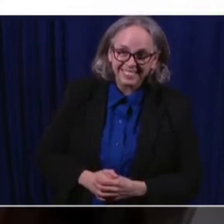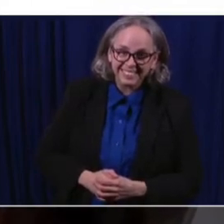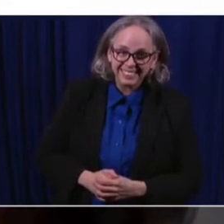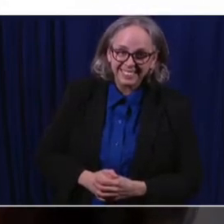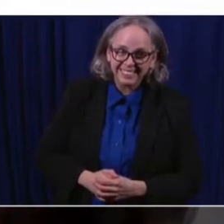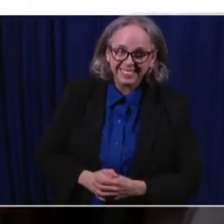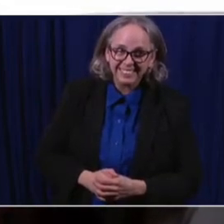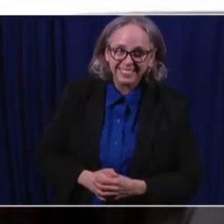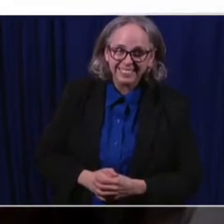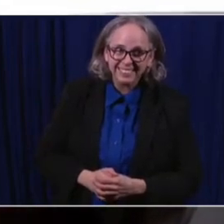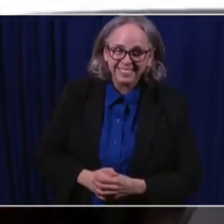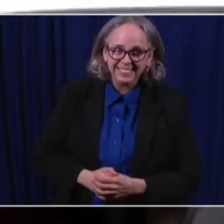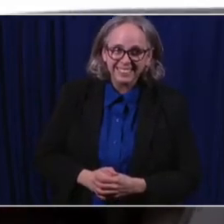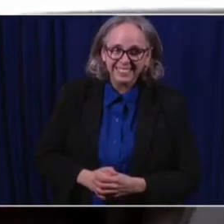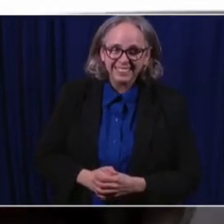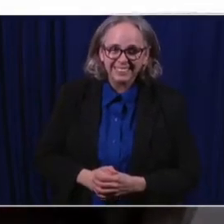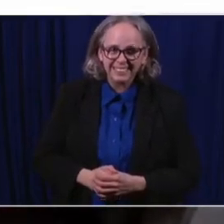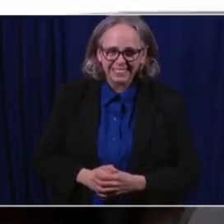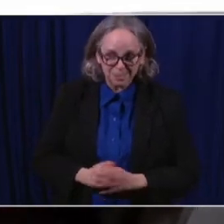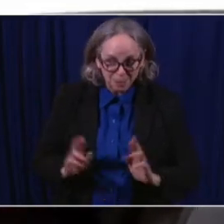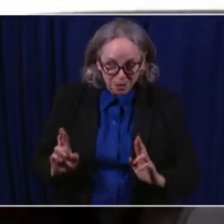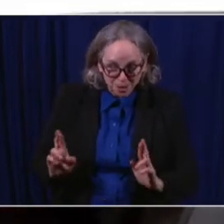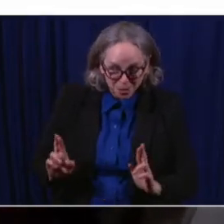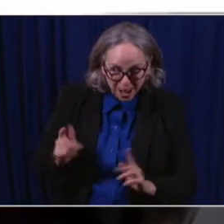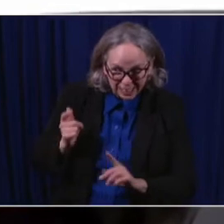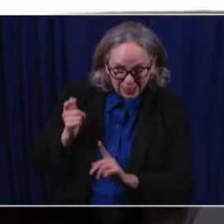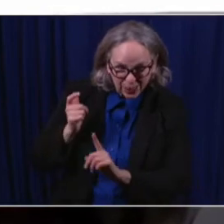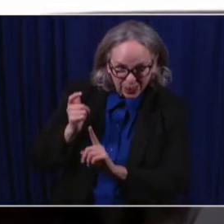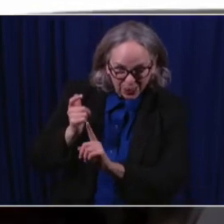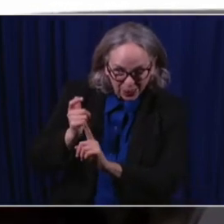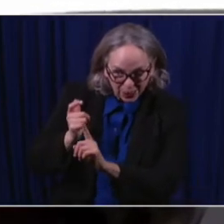All right, honey, little poke here, okay? 1, 2,